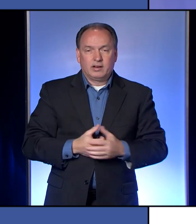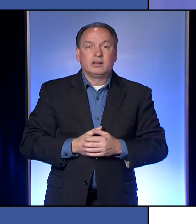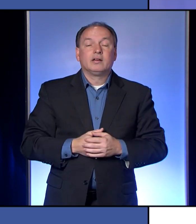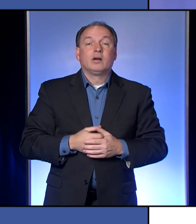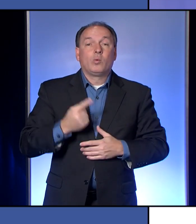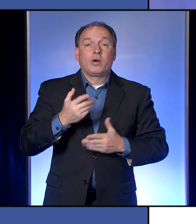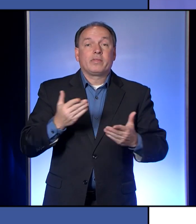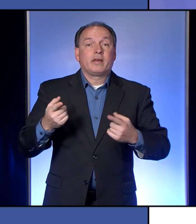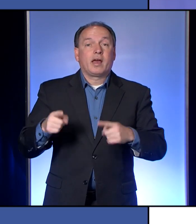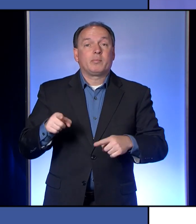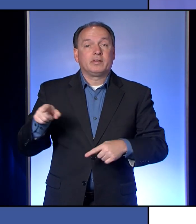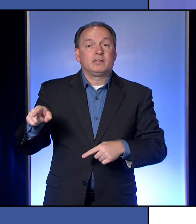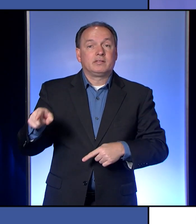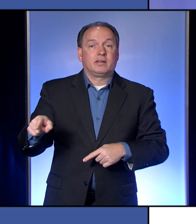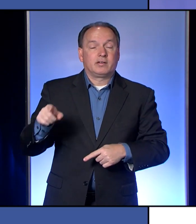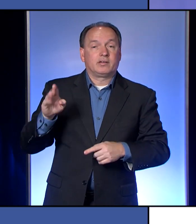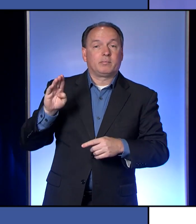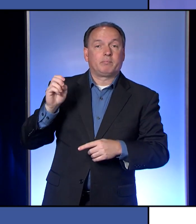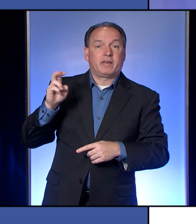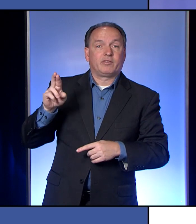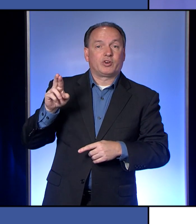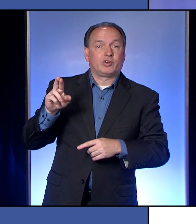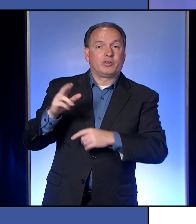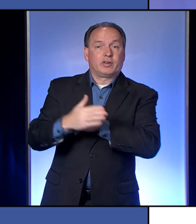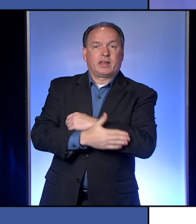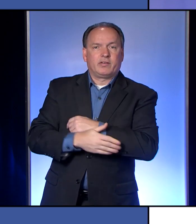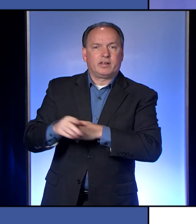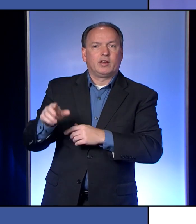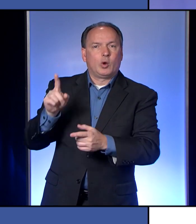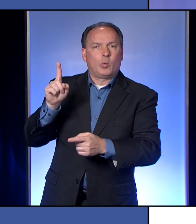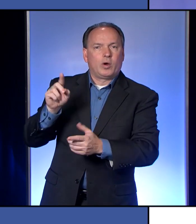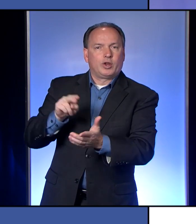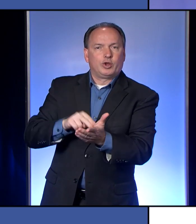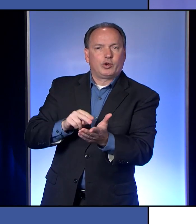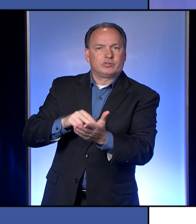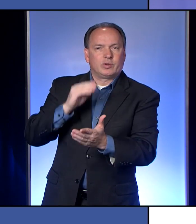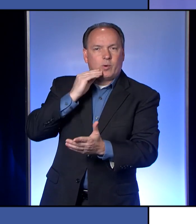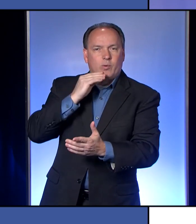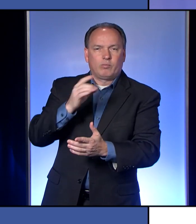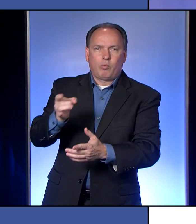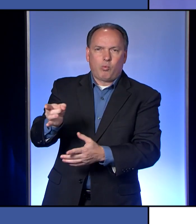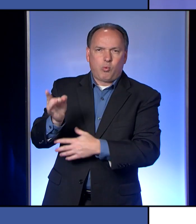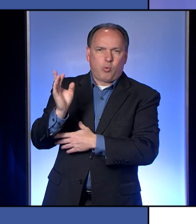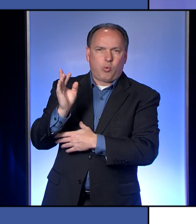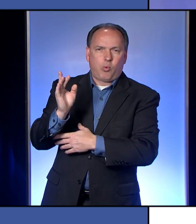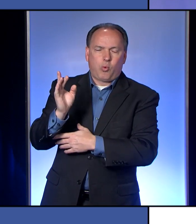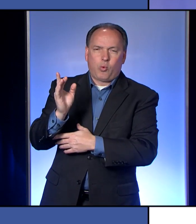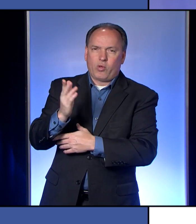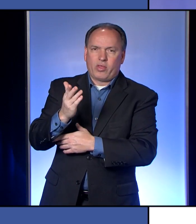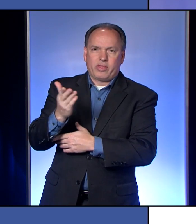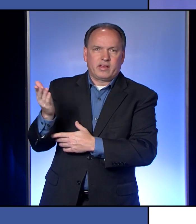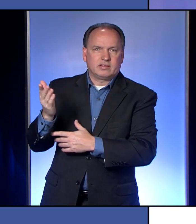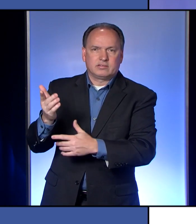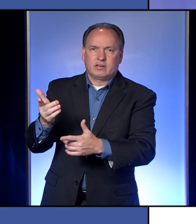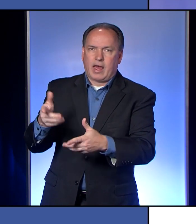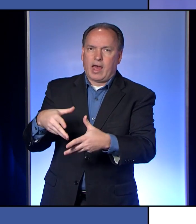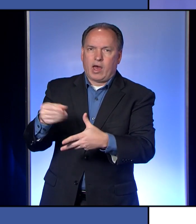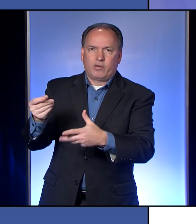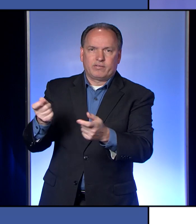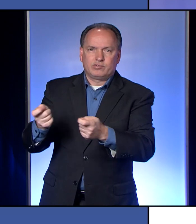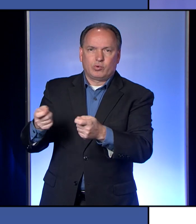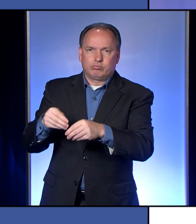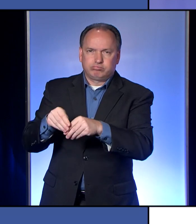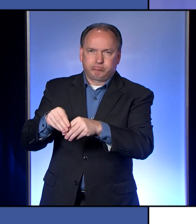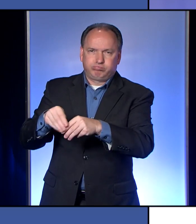Beaver County is the nursing homes. There's one particular nursing home where things got way out of control in terms of the spread